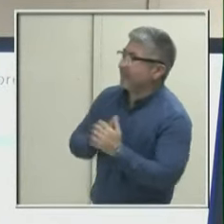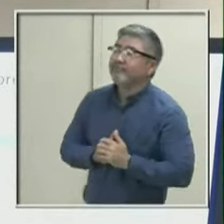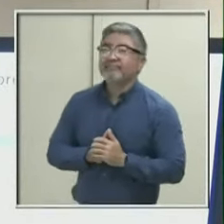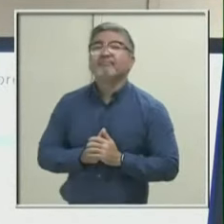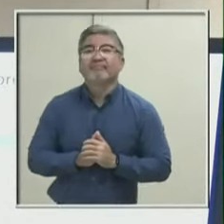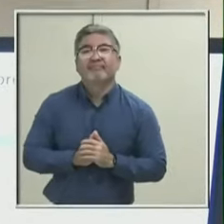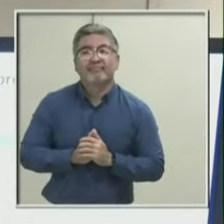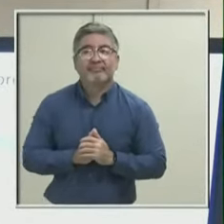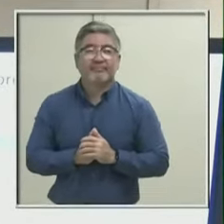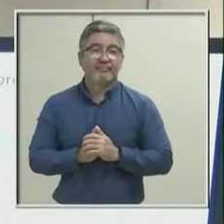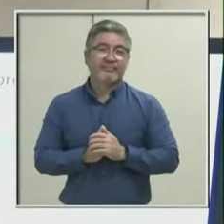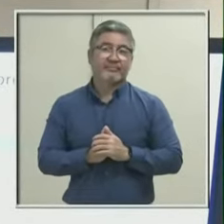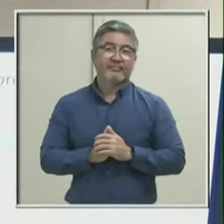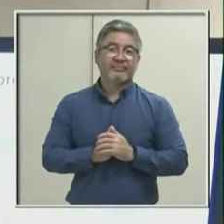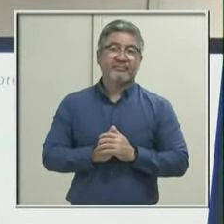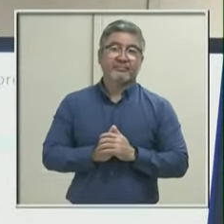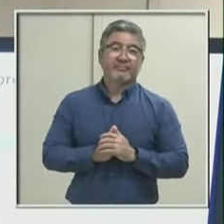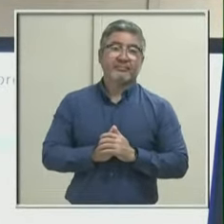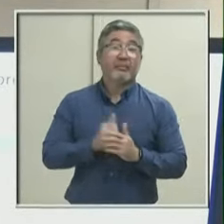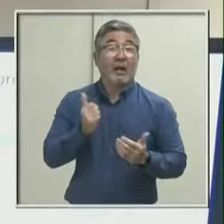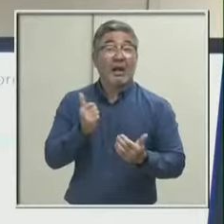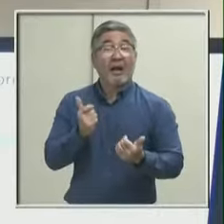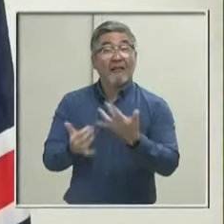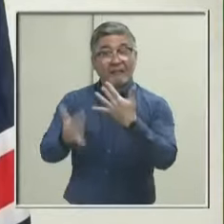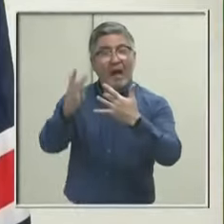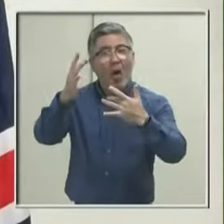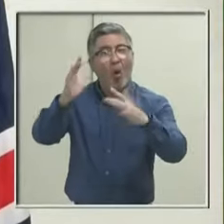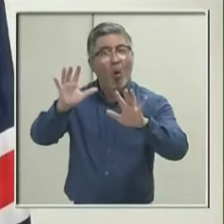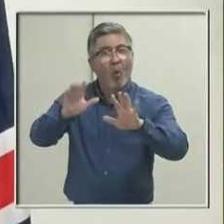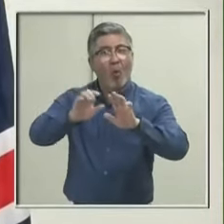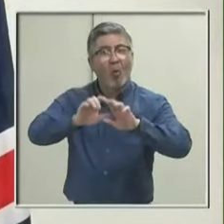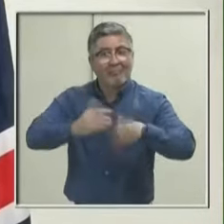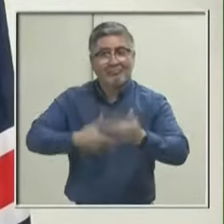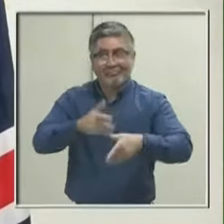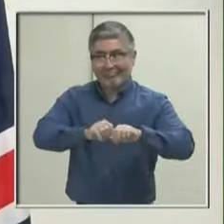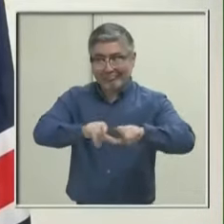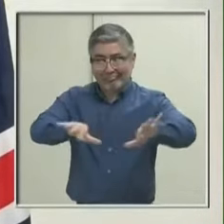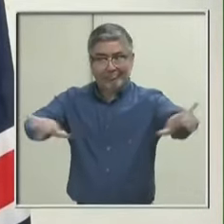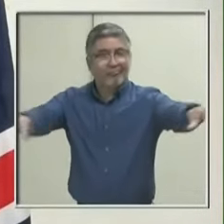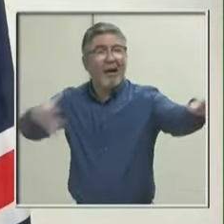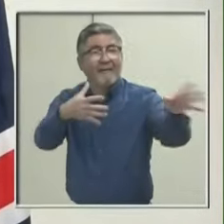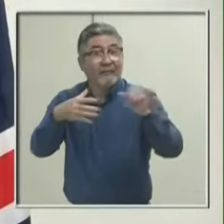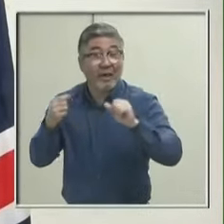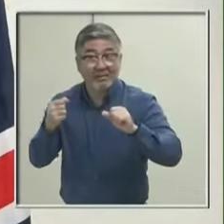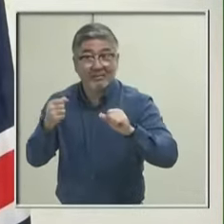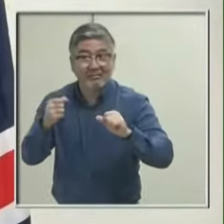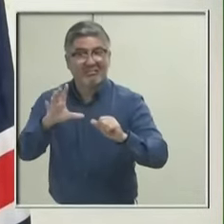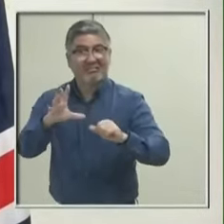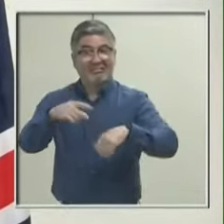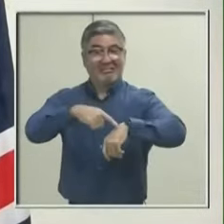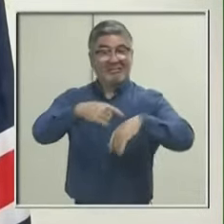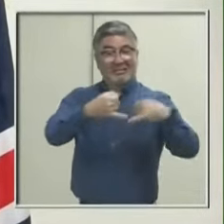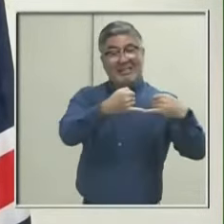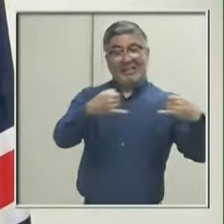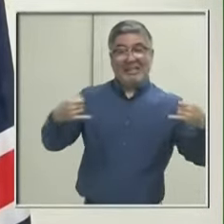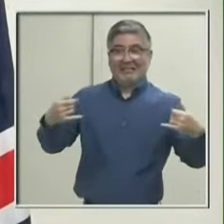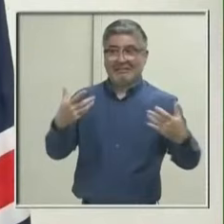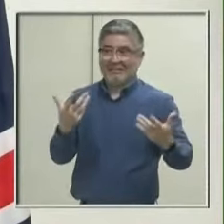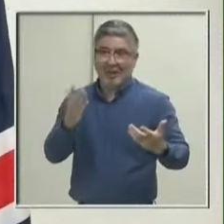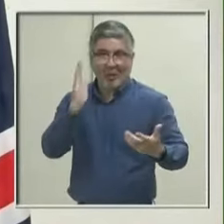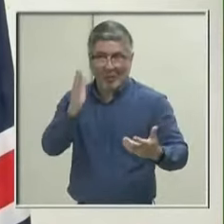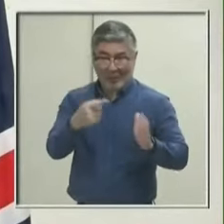so the fire absolutely progressed very quickly. To put a time on it, I mean, you will have point by